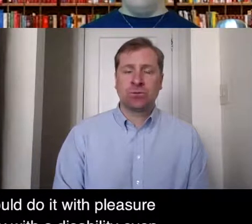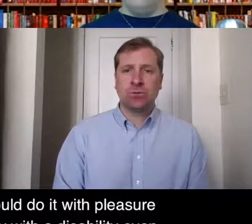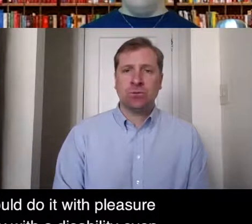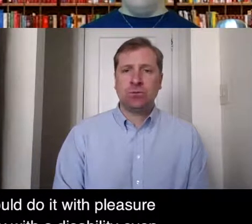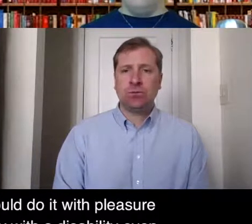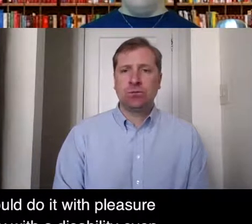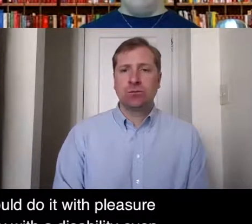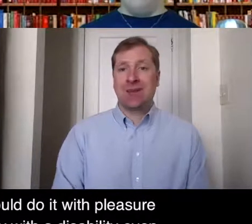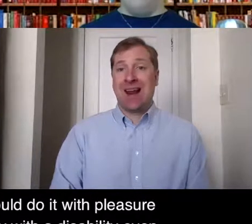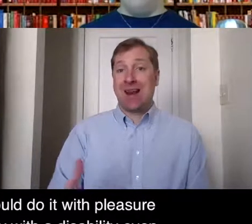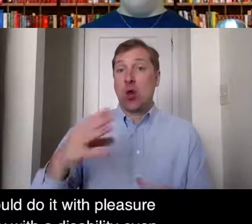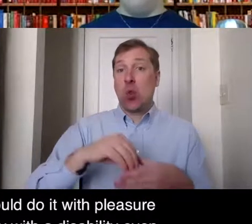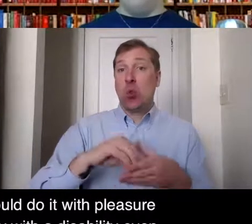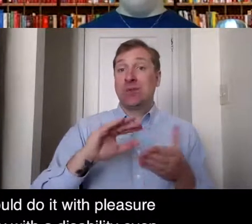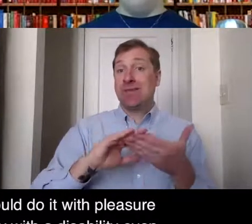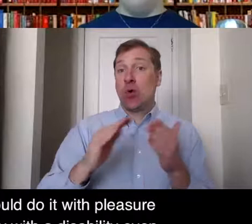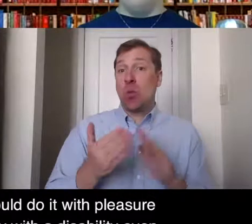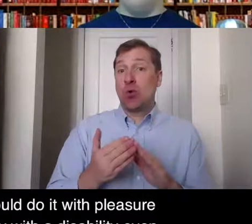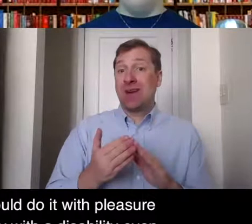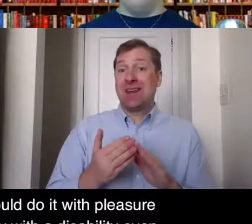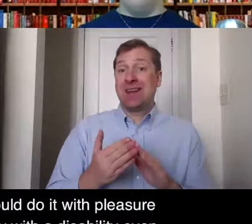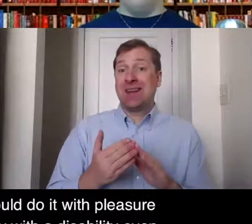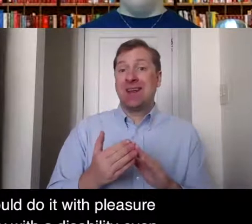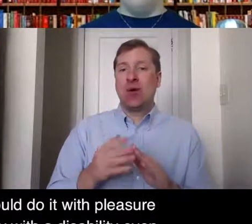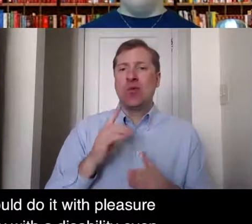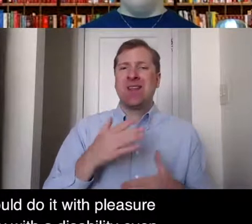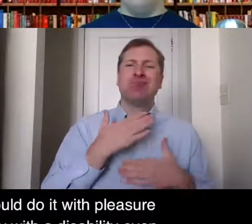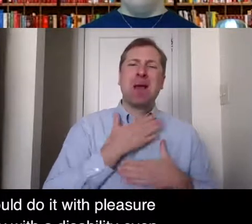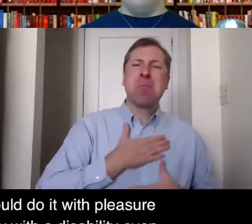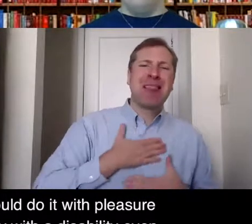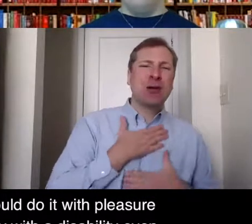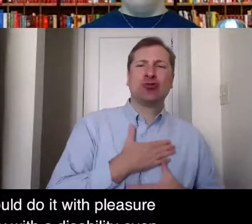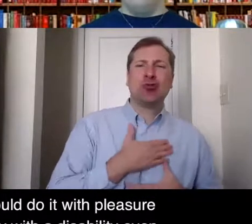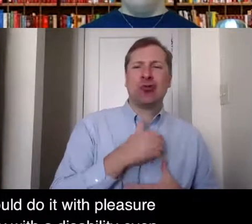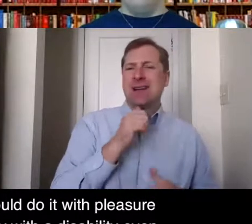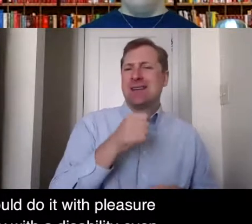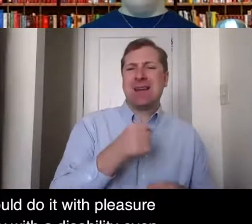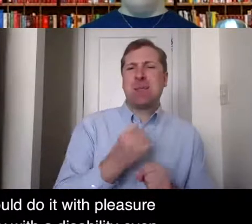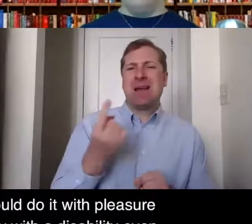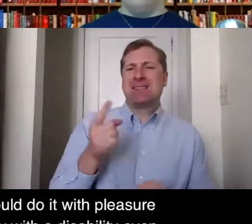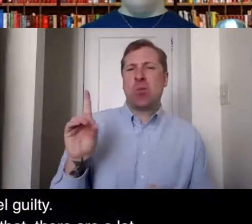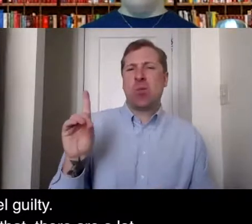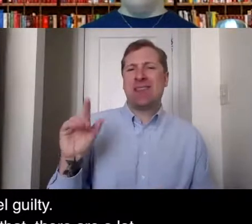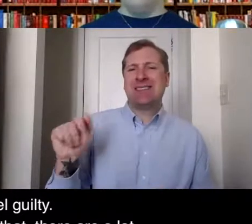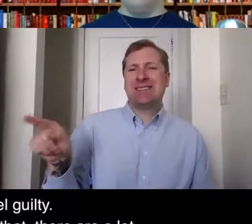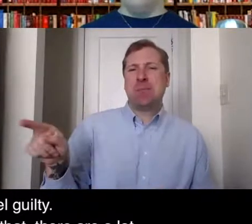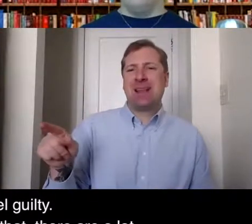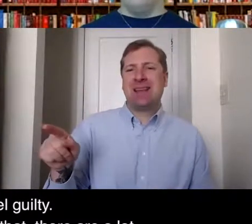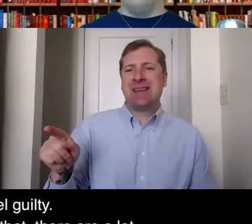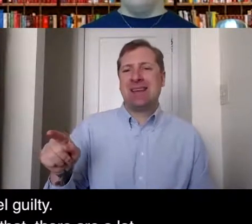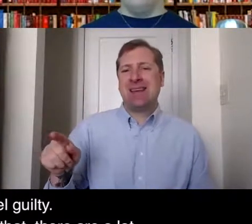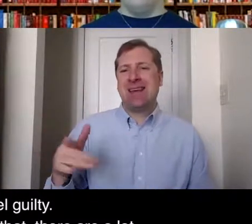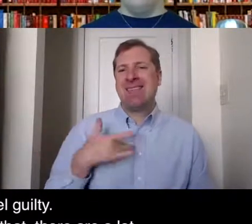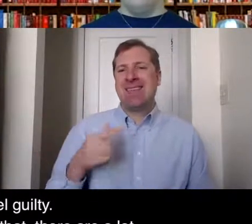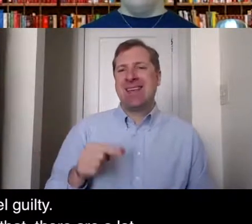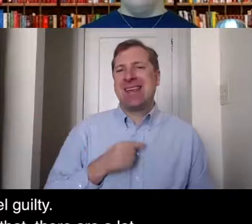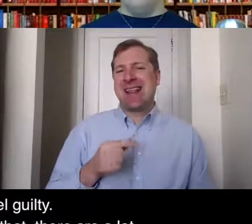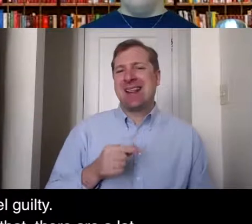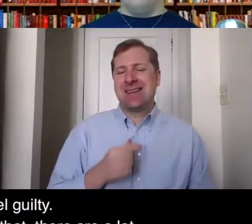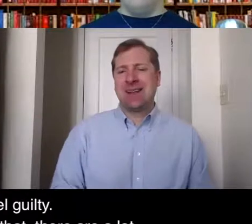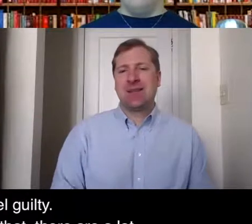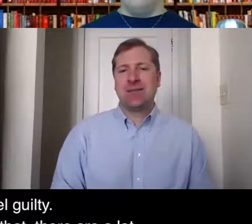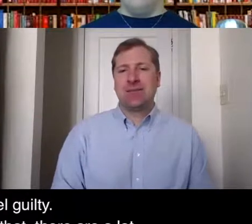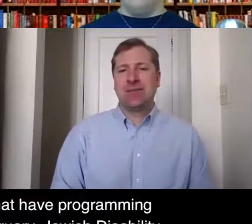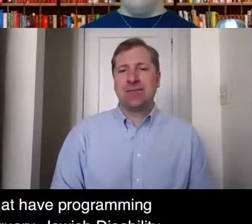an inclusive community would do it with pleasure and not make somebody with a disability even subtly feel guilty. And the last point